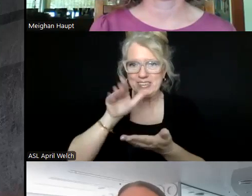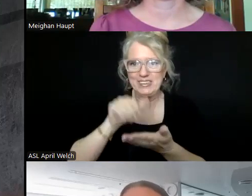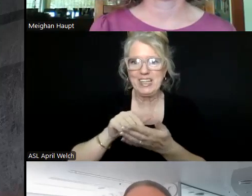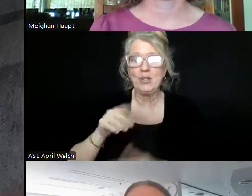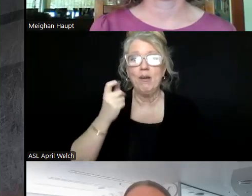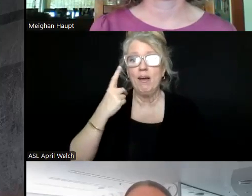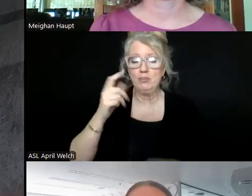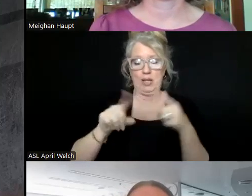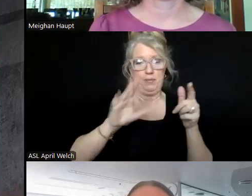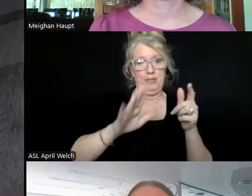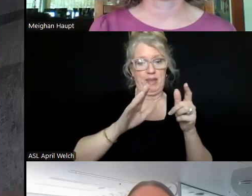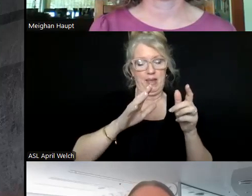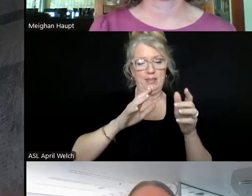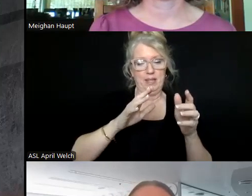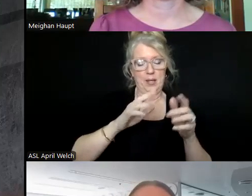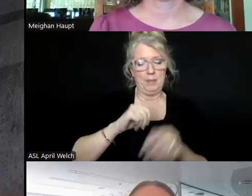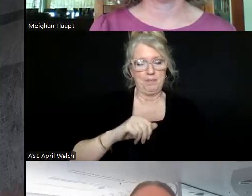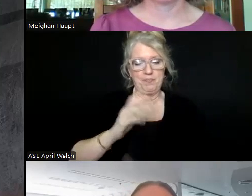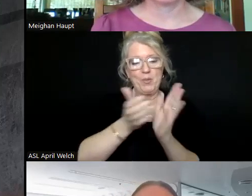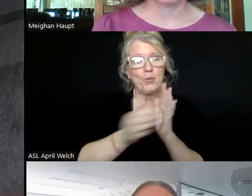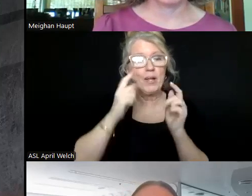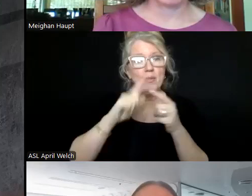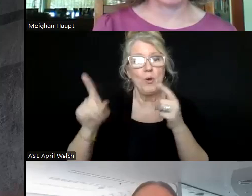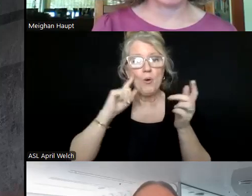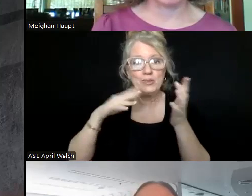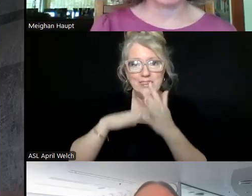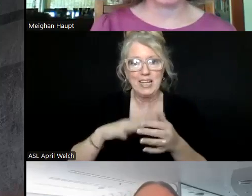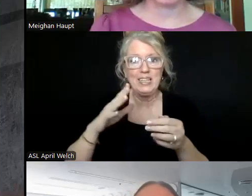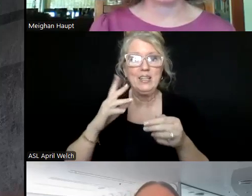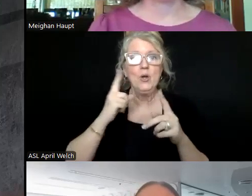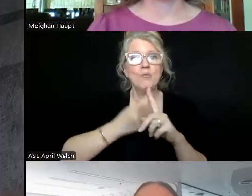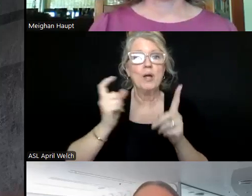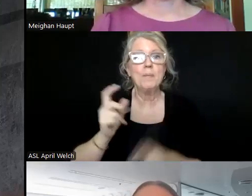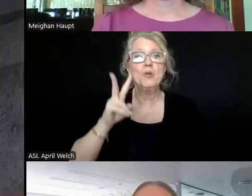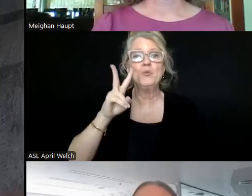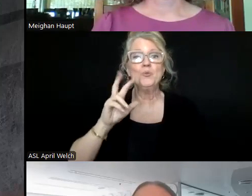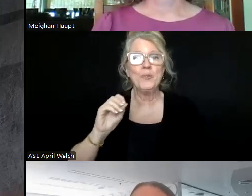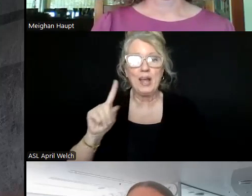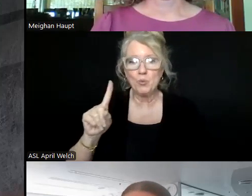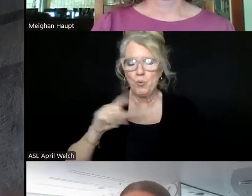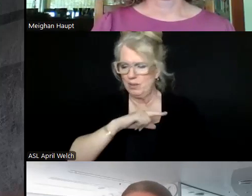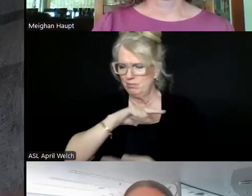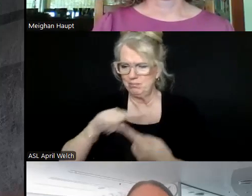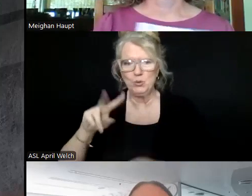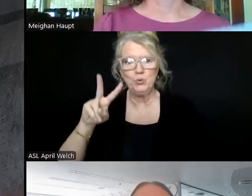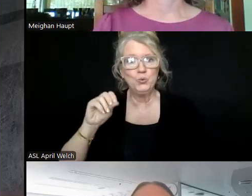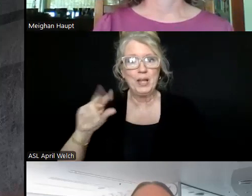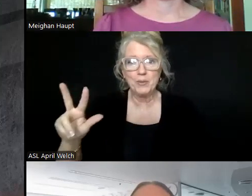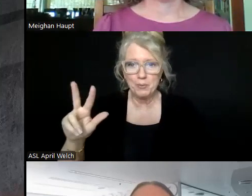The quality studies were actually, they went up from 2001 to